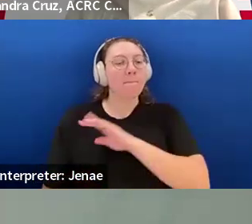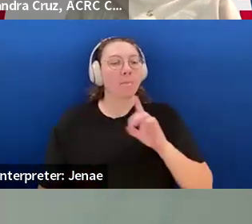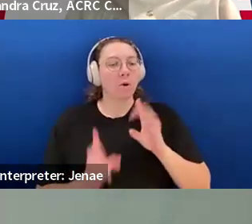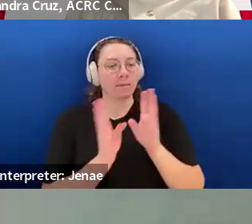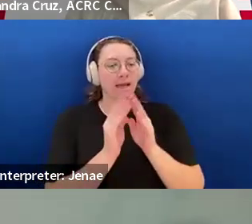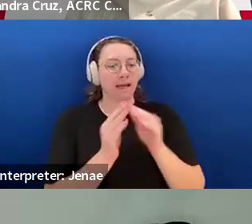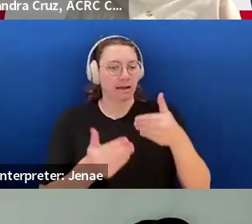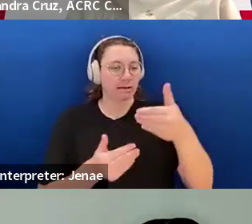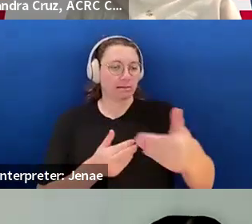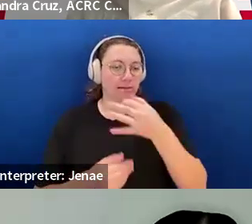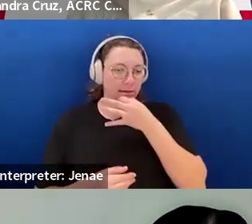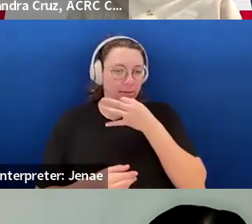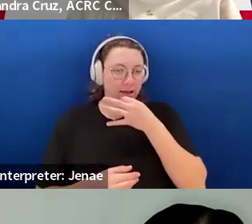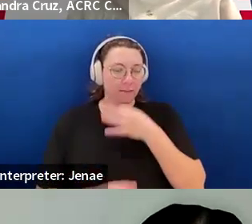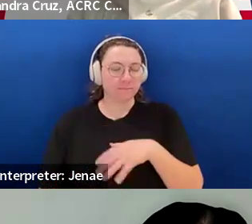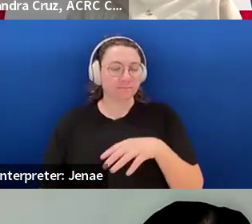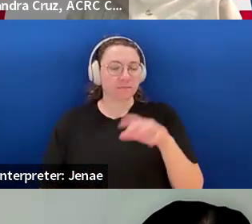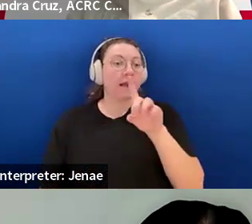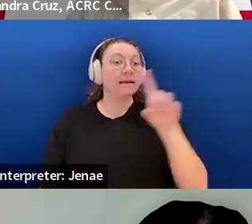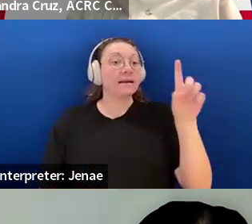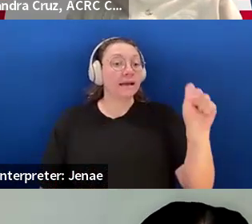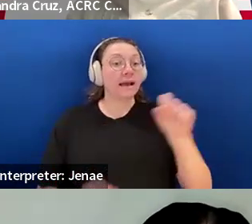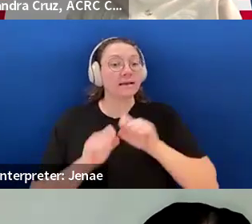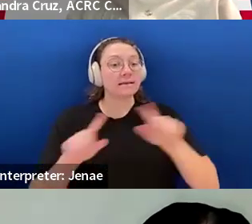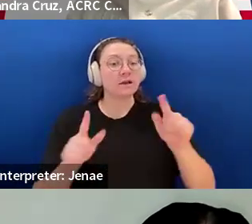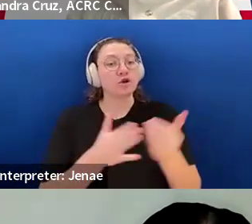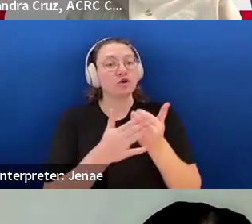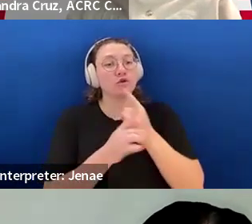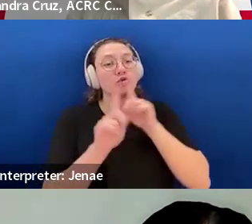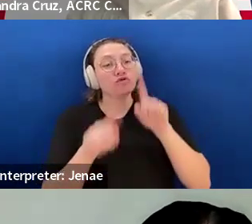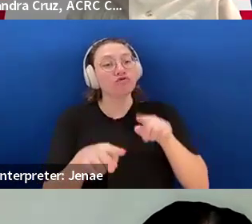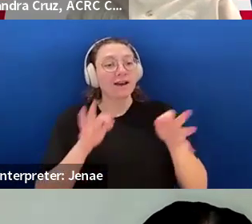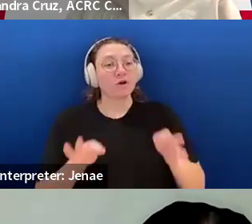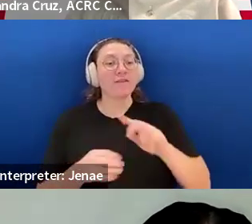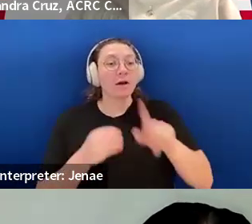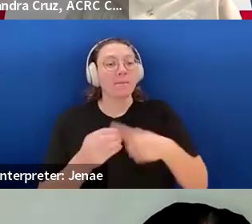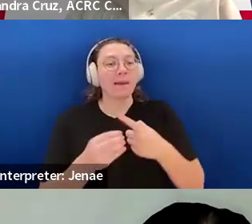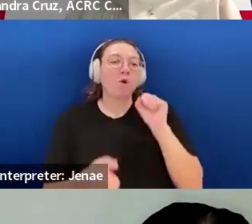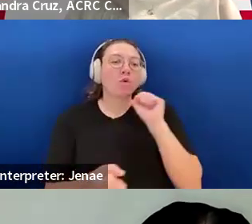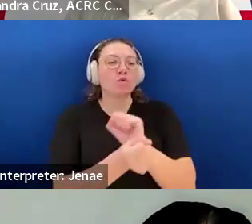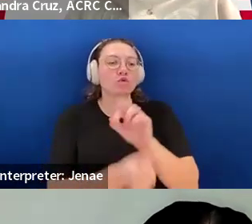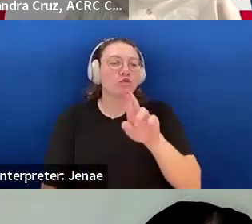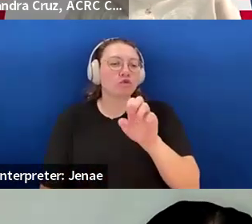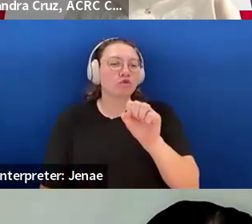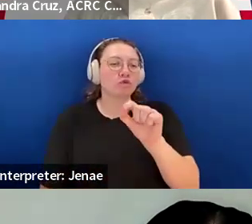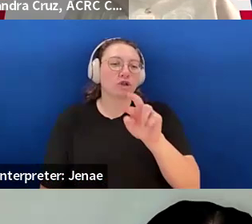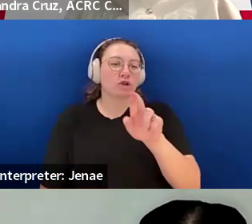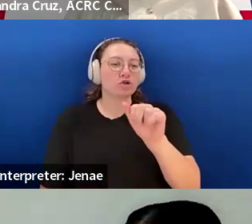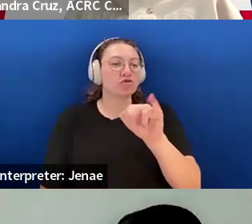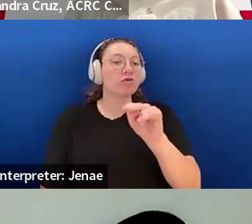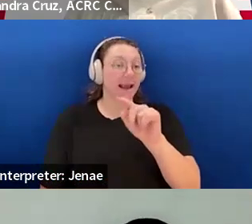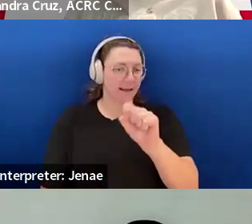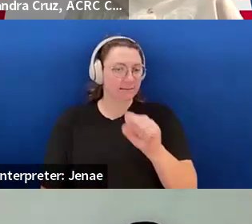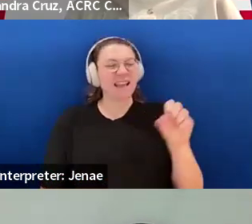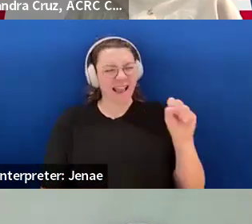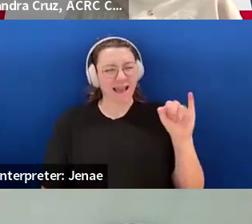coming up. DDS released a new directive regarding restraints and the SIR requirements for that. So I'll